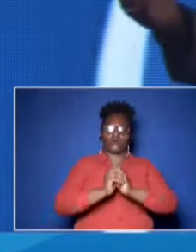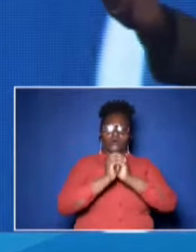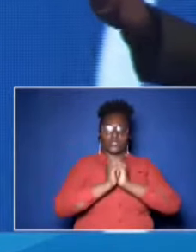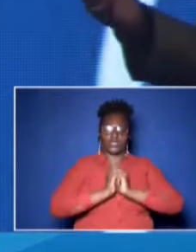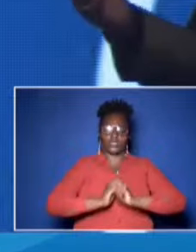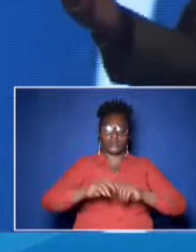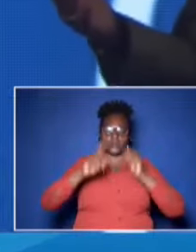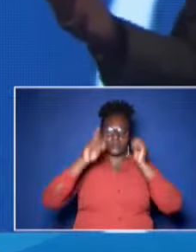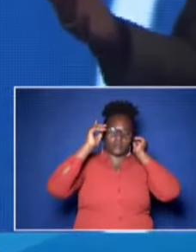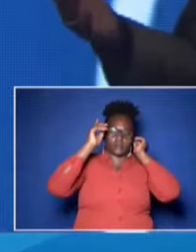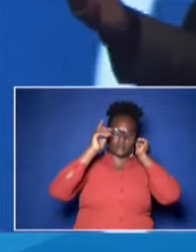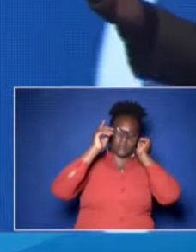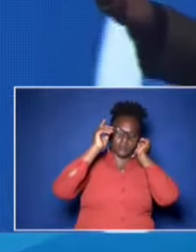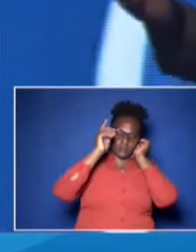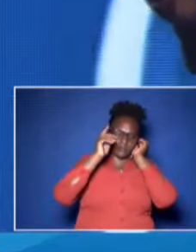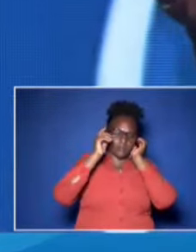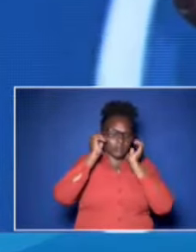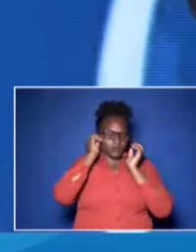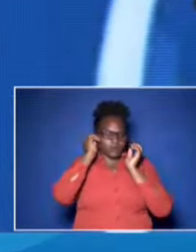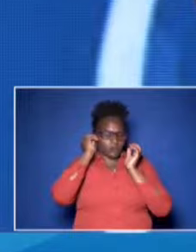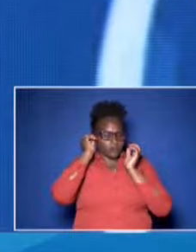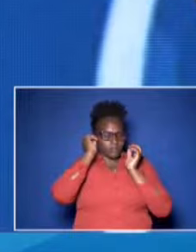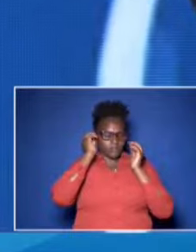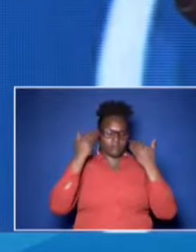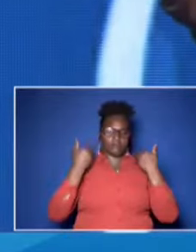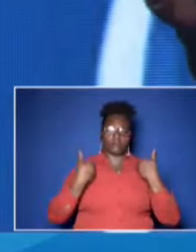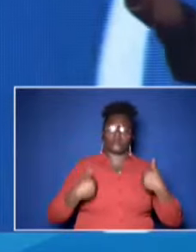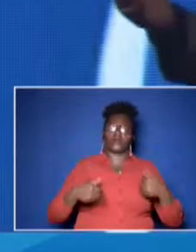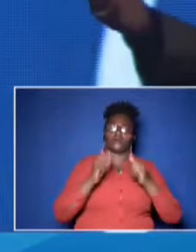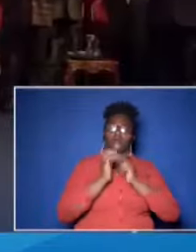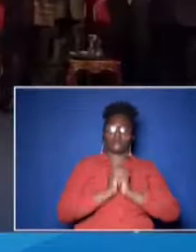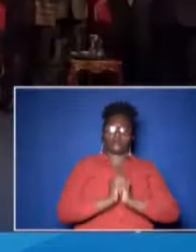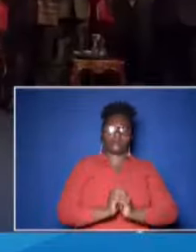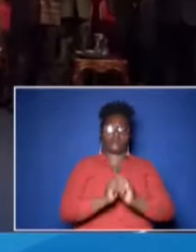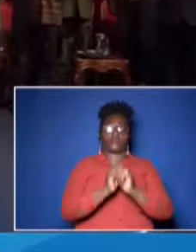worship you I worship